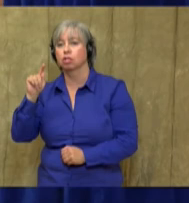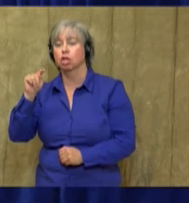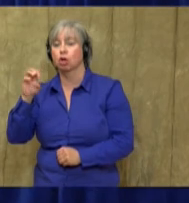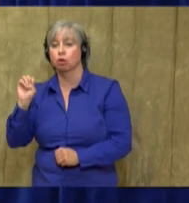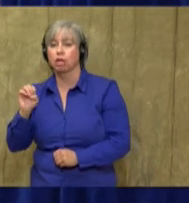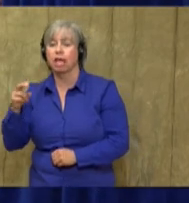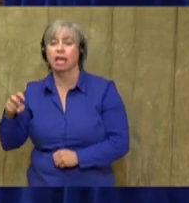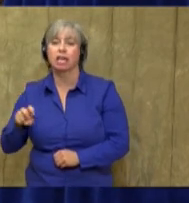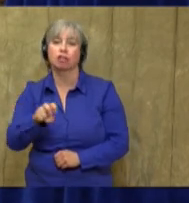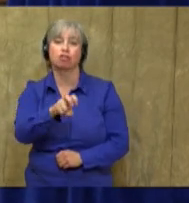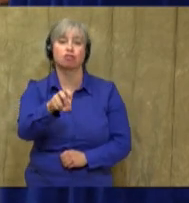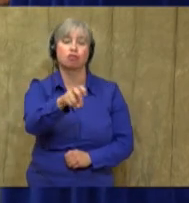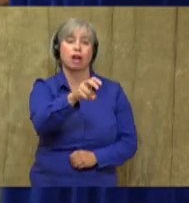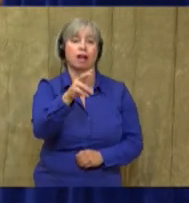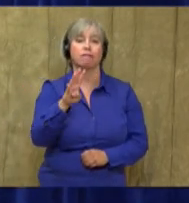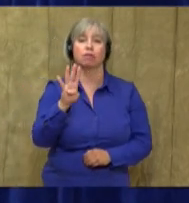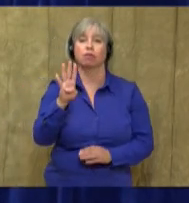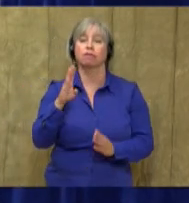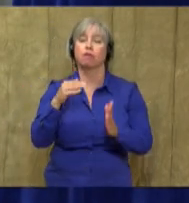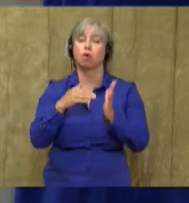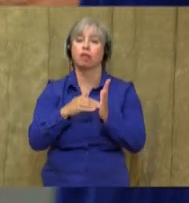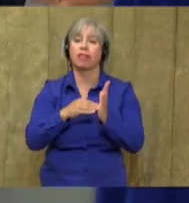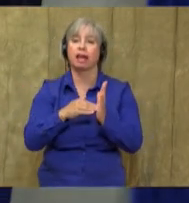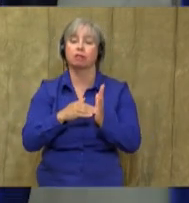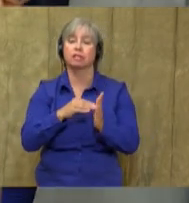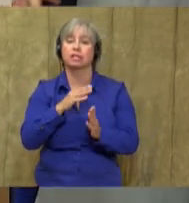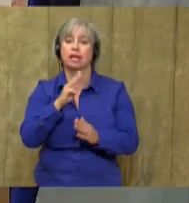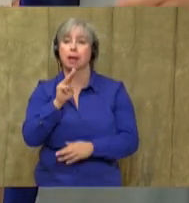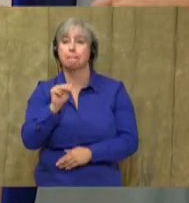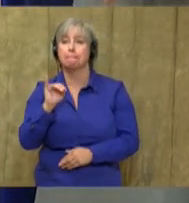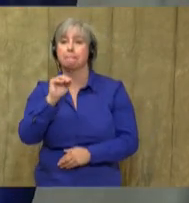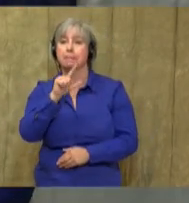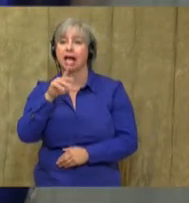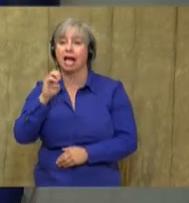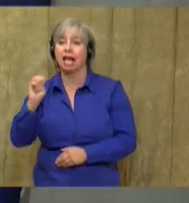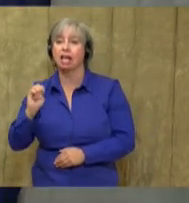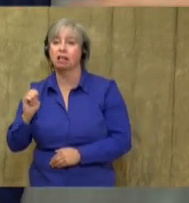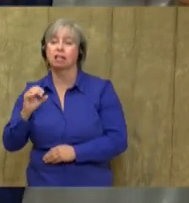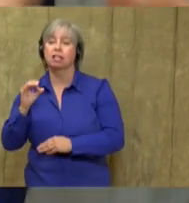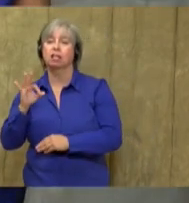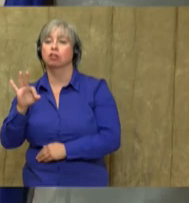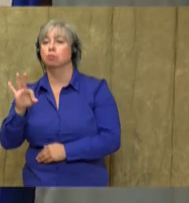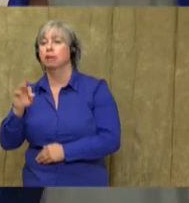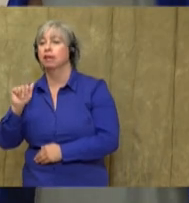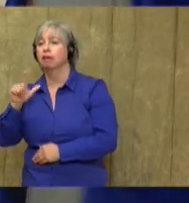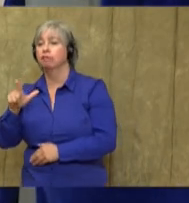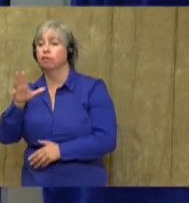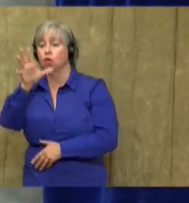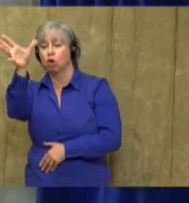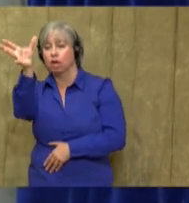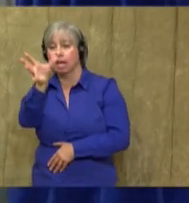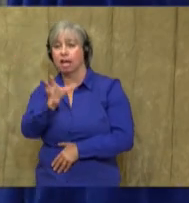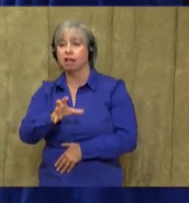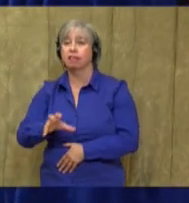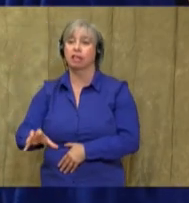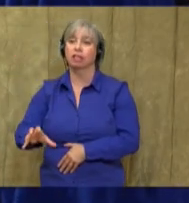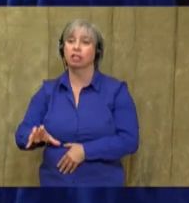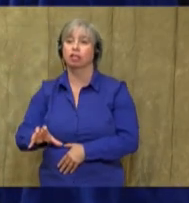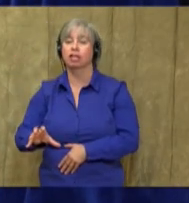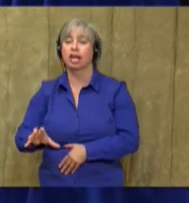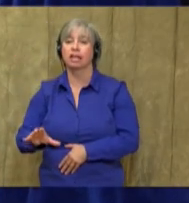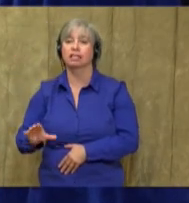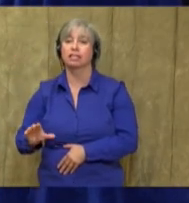4,000 miles throughout the southeastern United States, and that's going to be Florida and all those things that he is going to